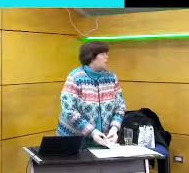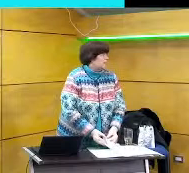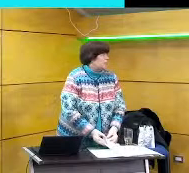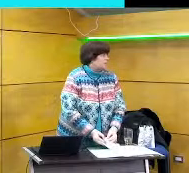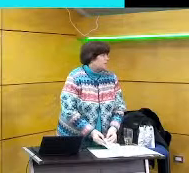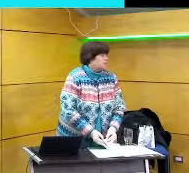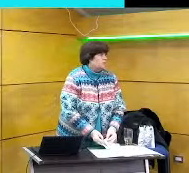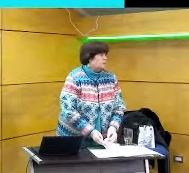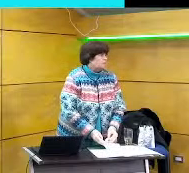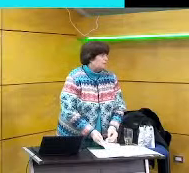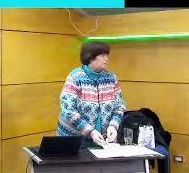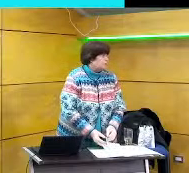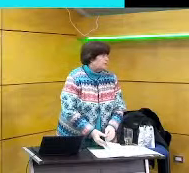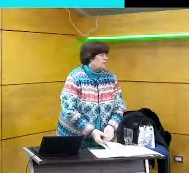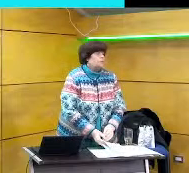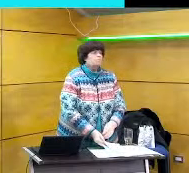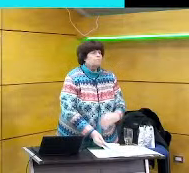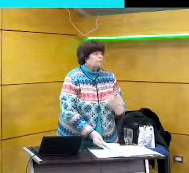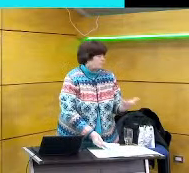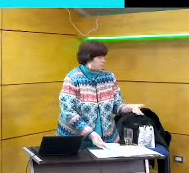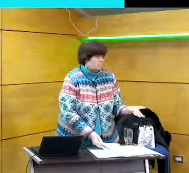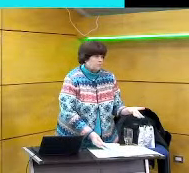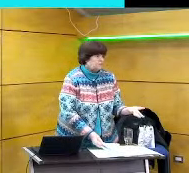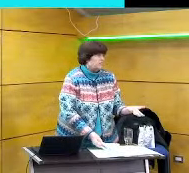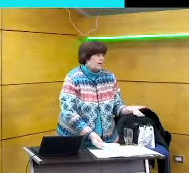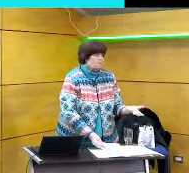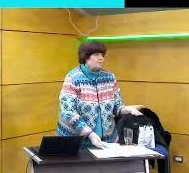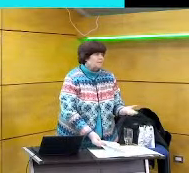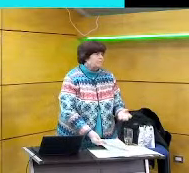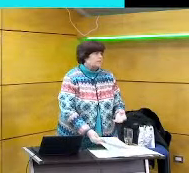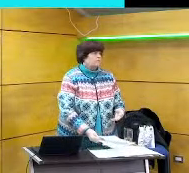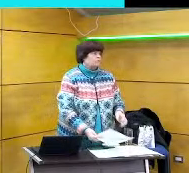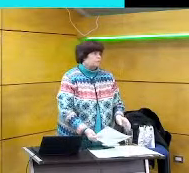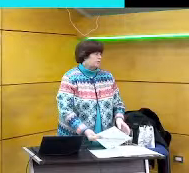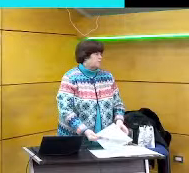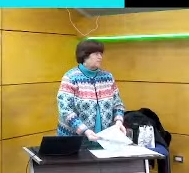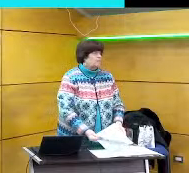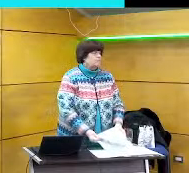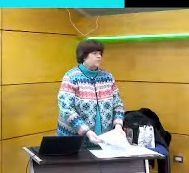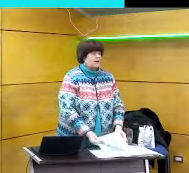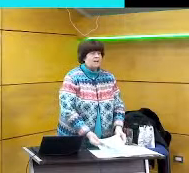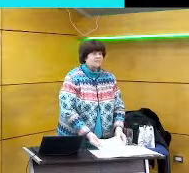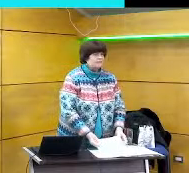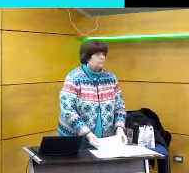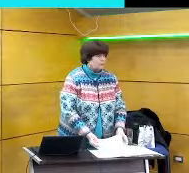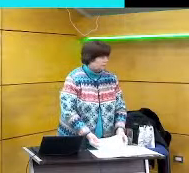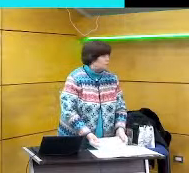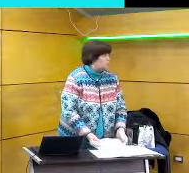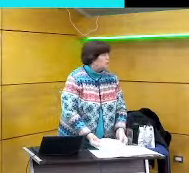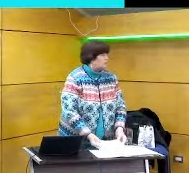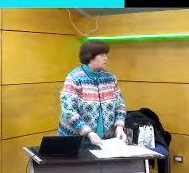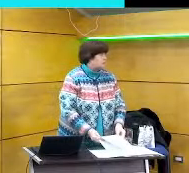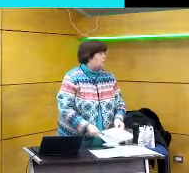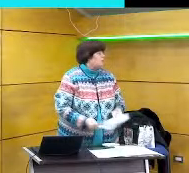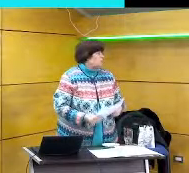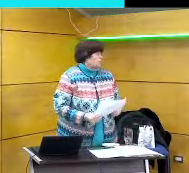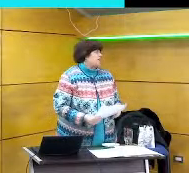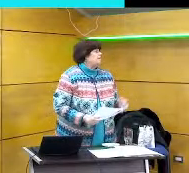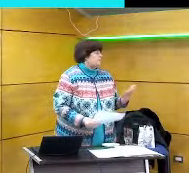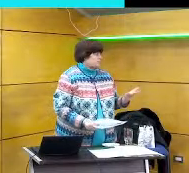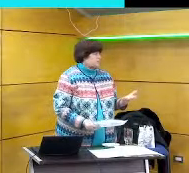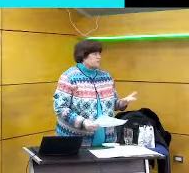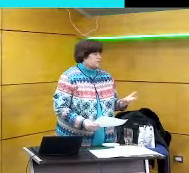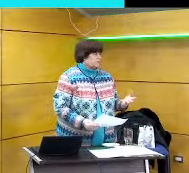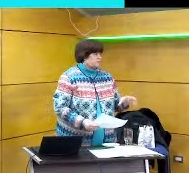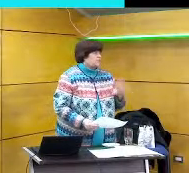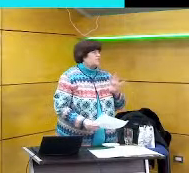download, put it on your computer, print copies of it for yourself or colleagues, whatever you want to do with any